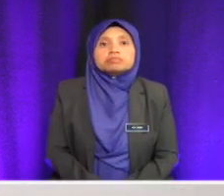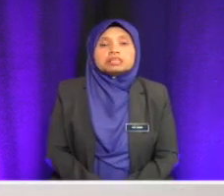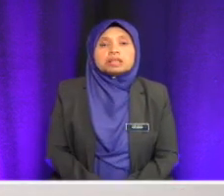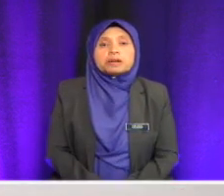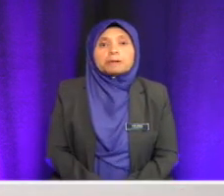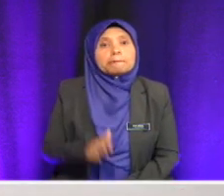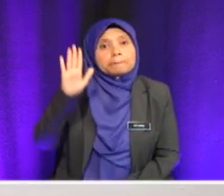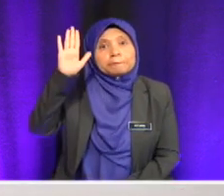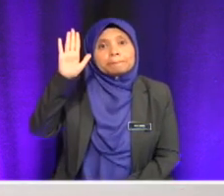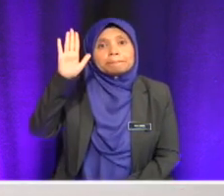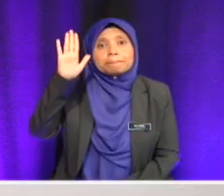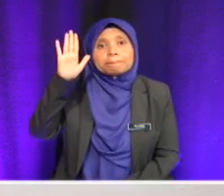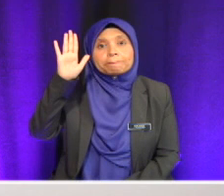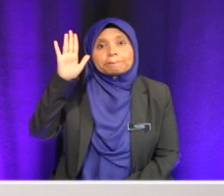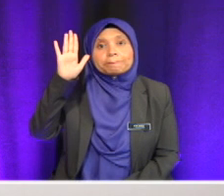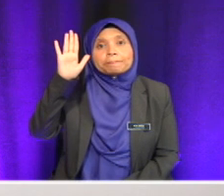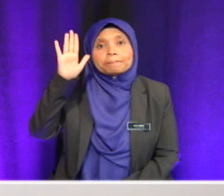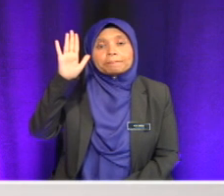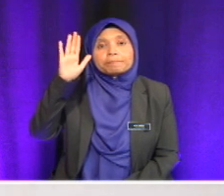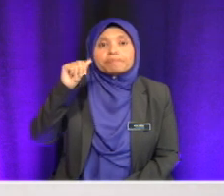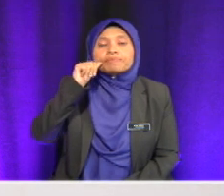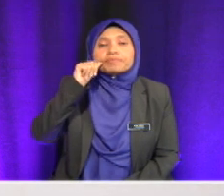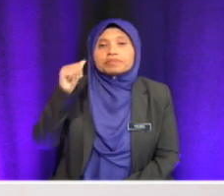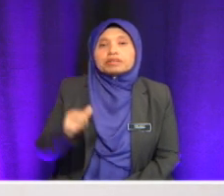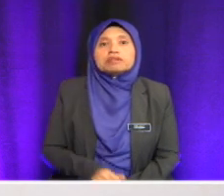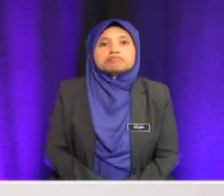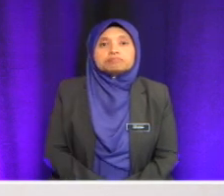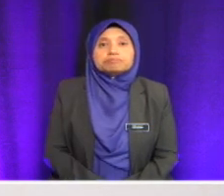volunteer? Who would like to go next? Yes, Ahna.